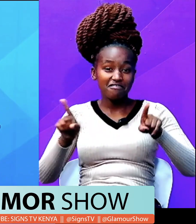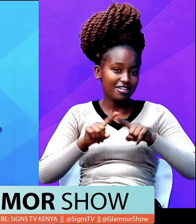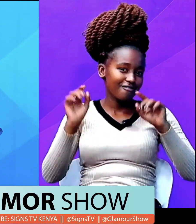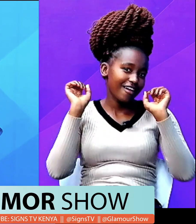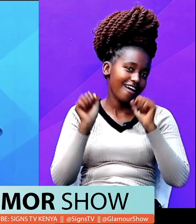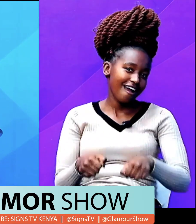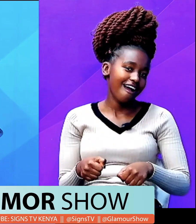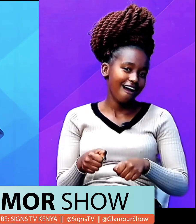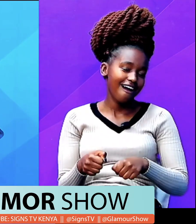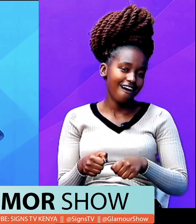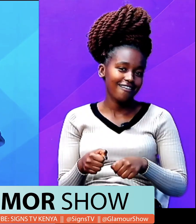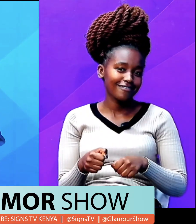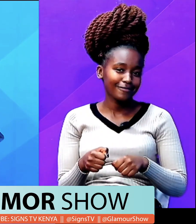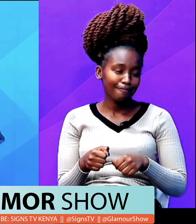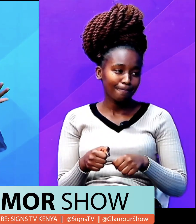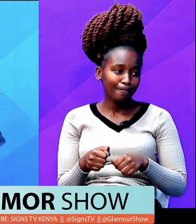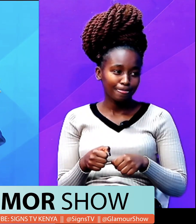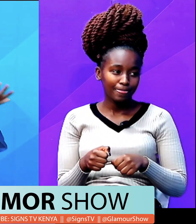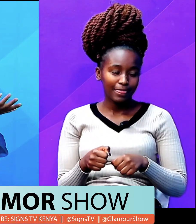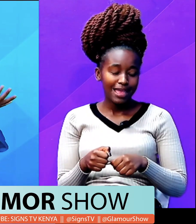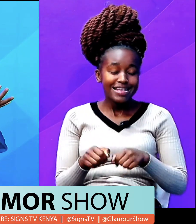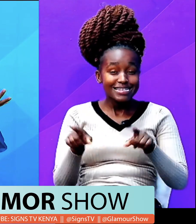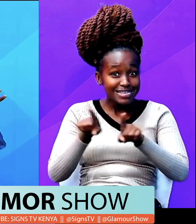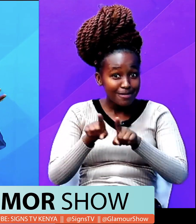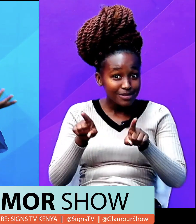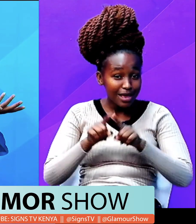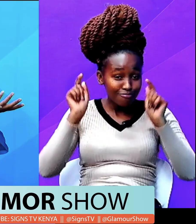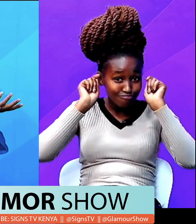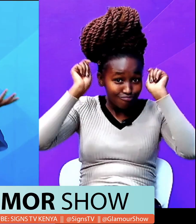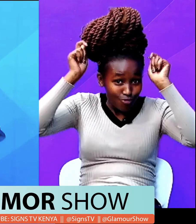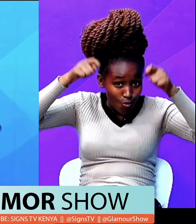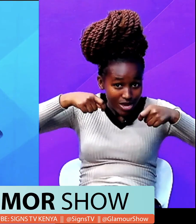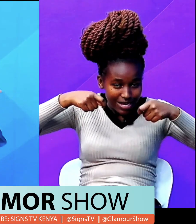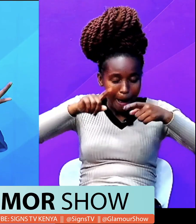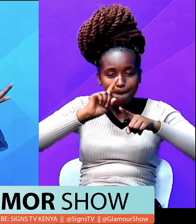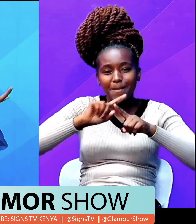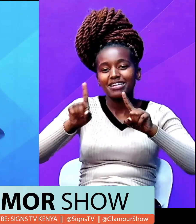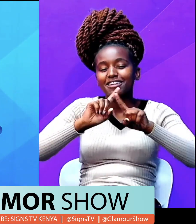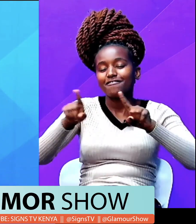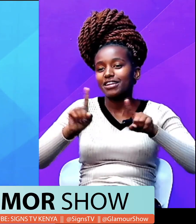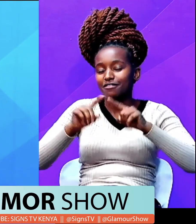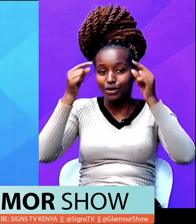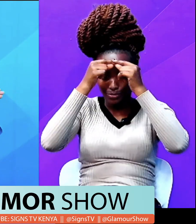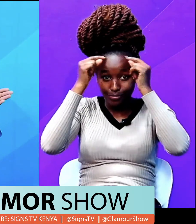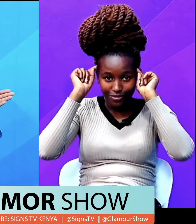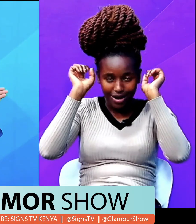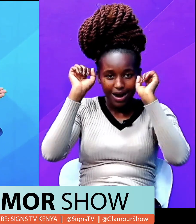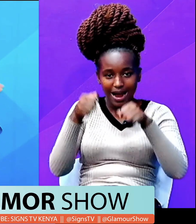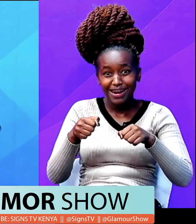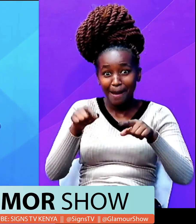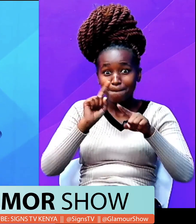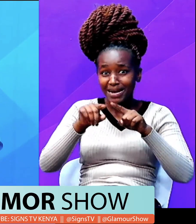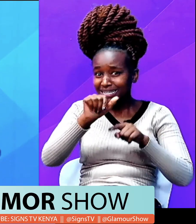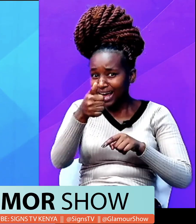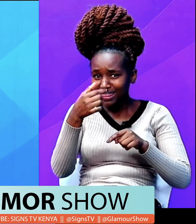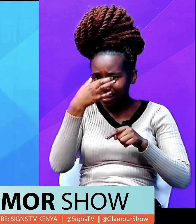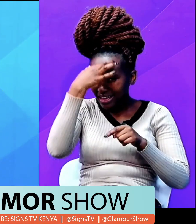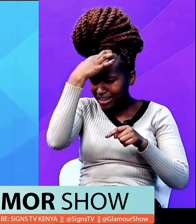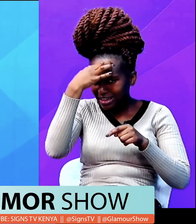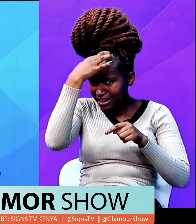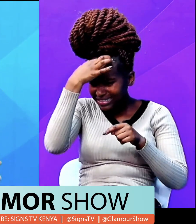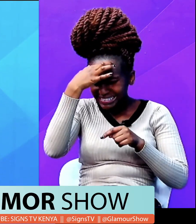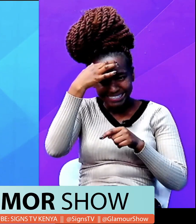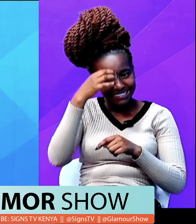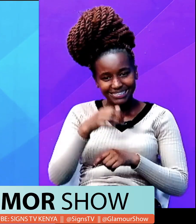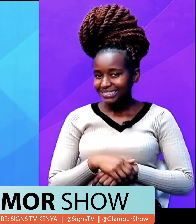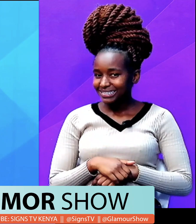styles with just the same wig, one wig. And like the other one, it's going to limit you compared to the other one.